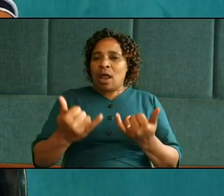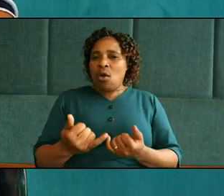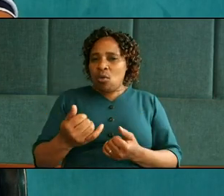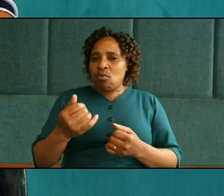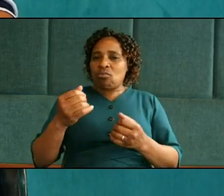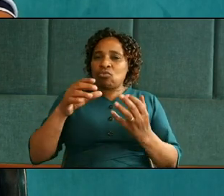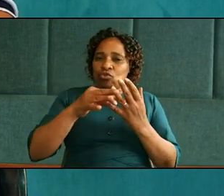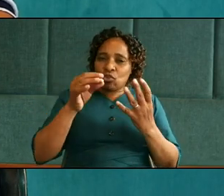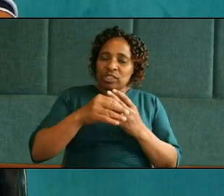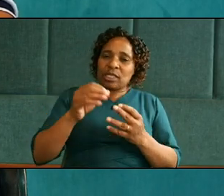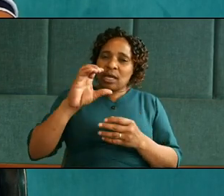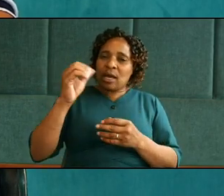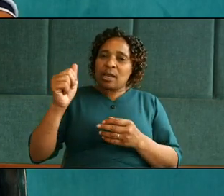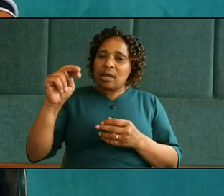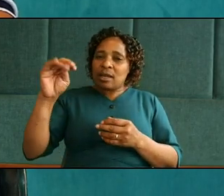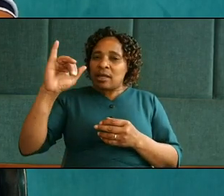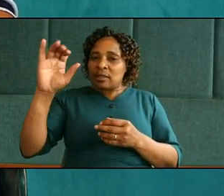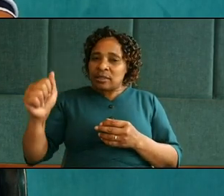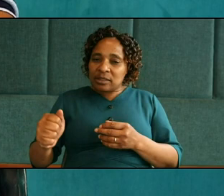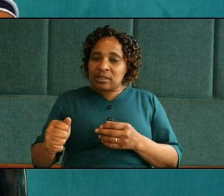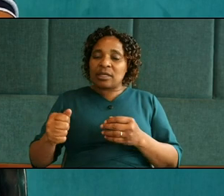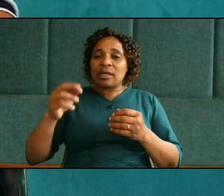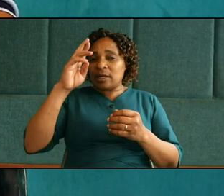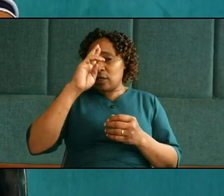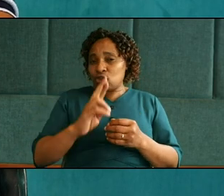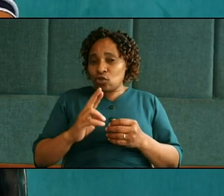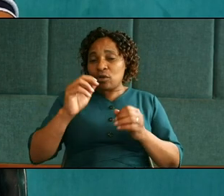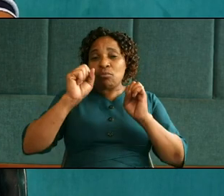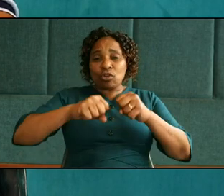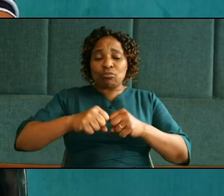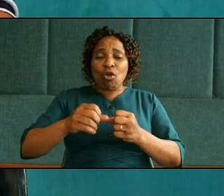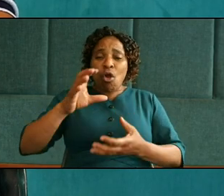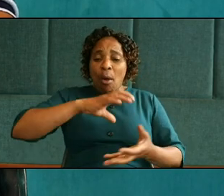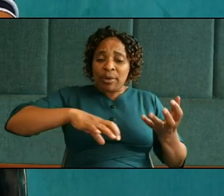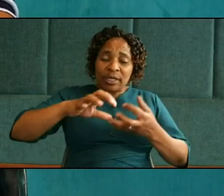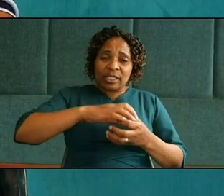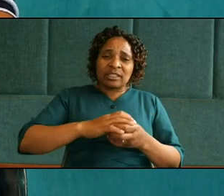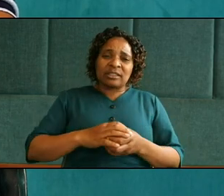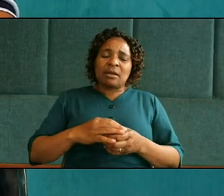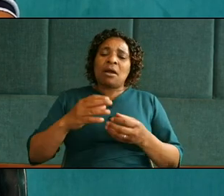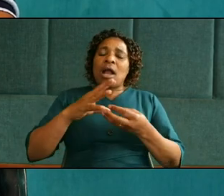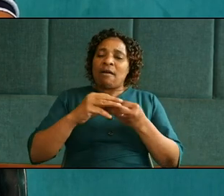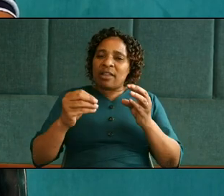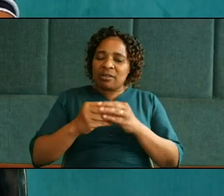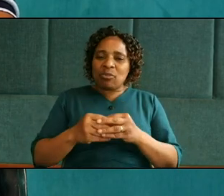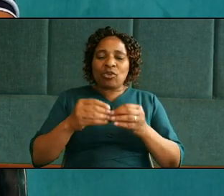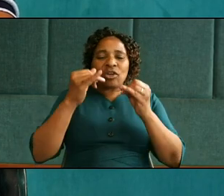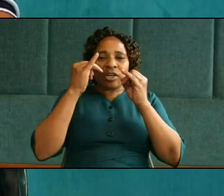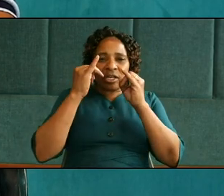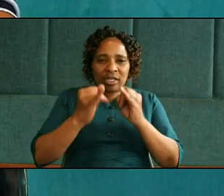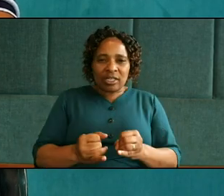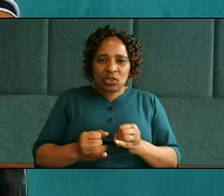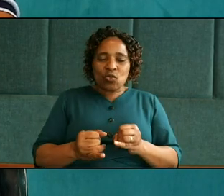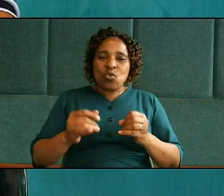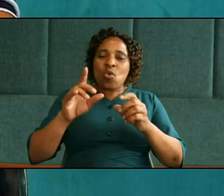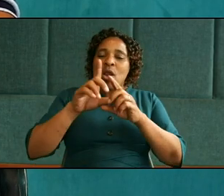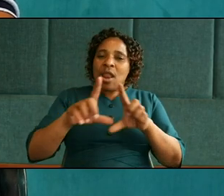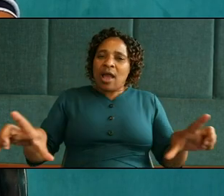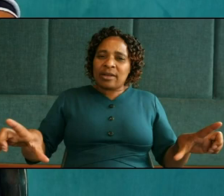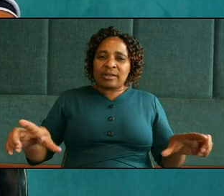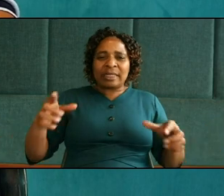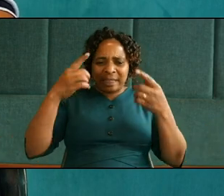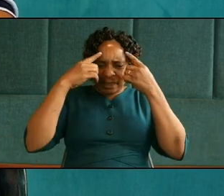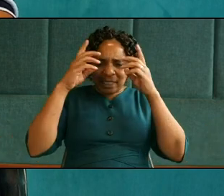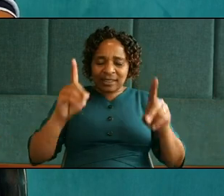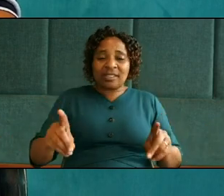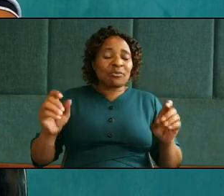God, was just too complicated. They got too comfortable in their new land. They started thinking they could handle